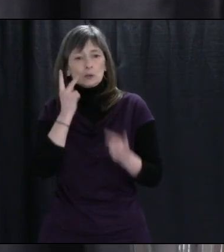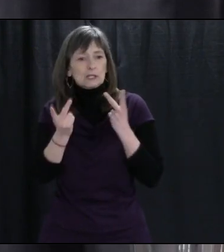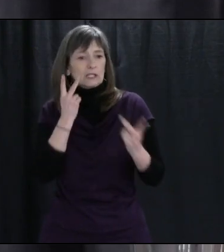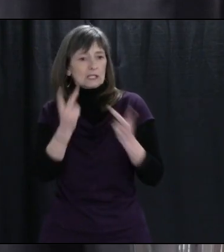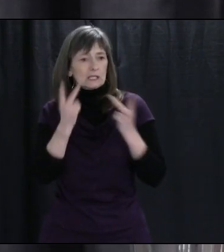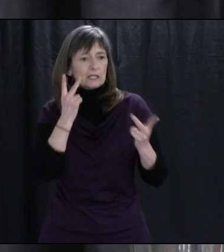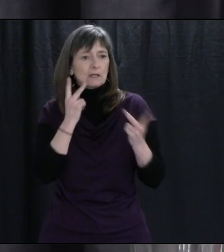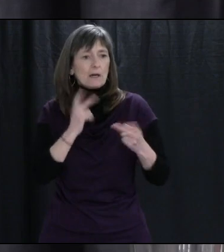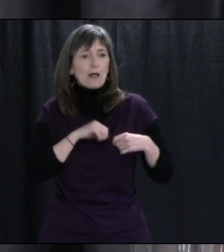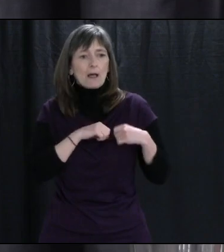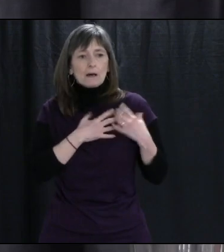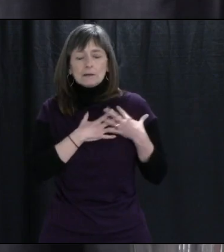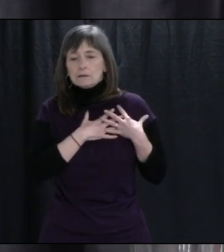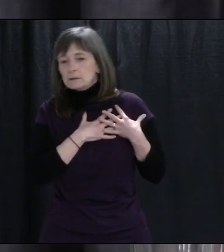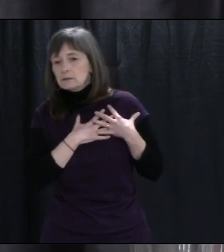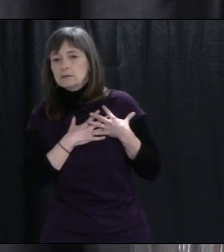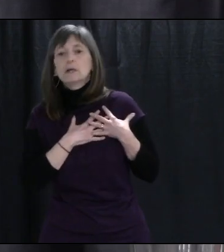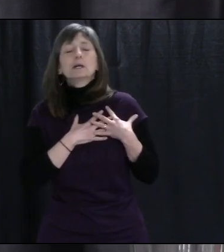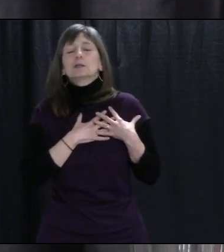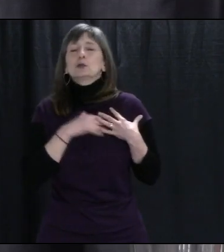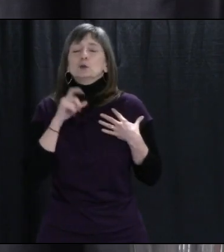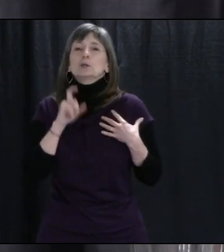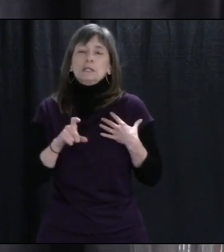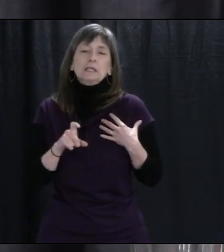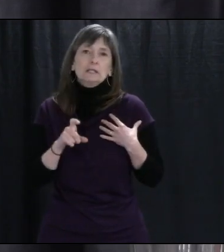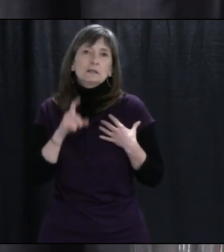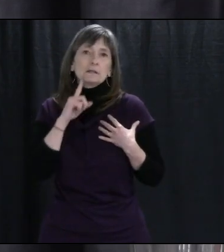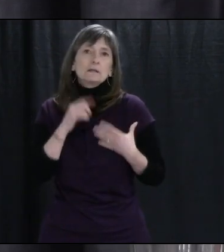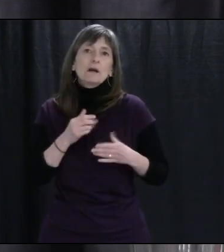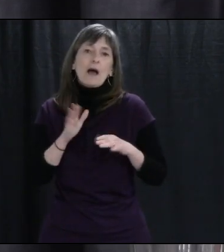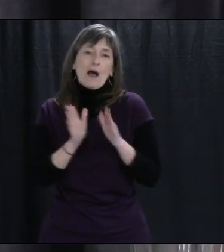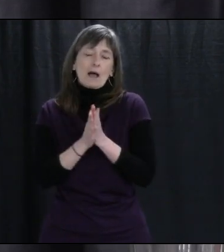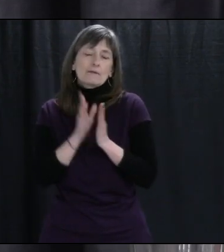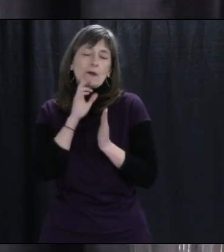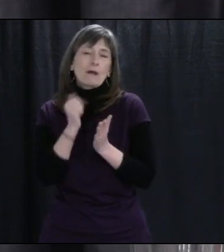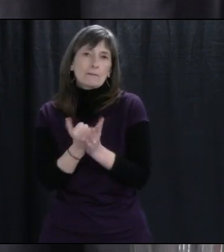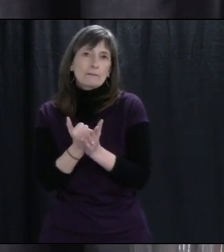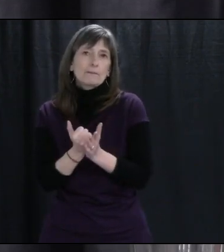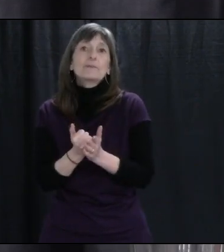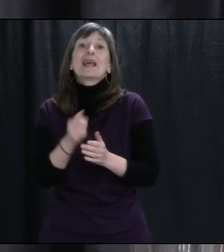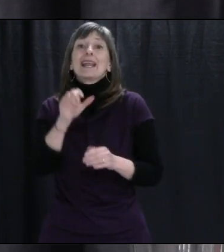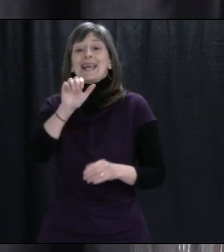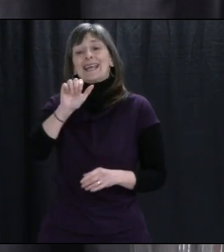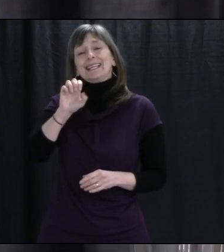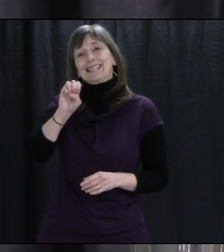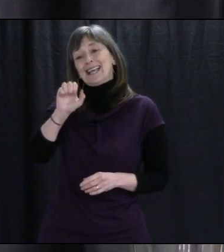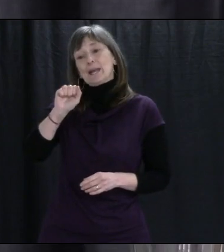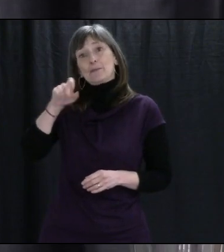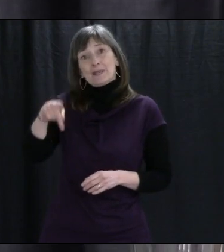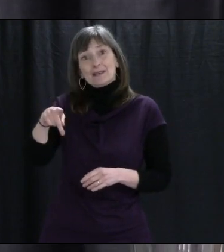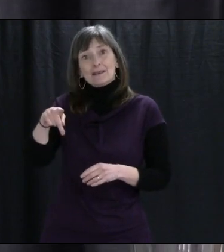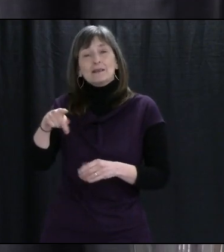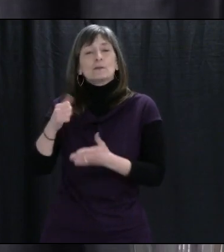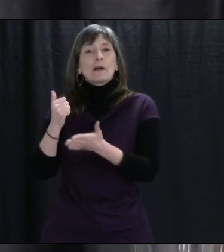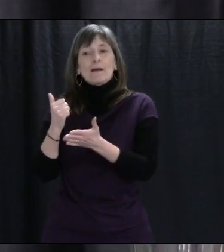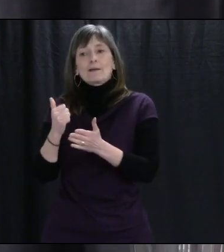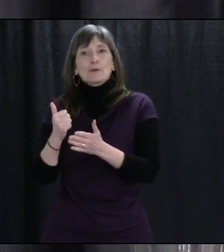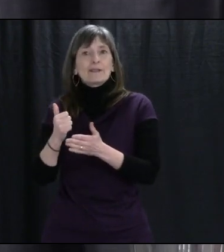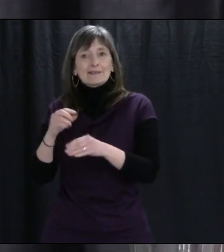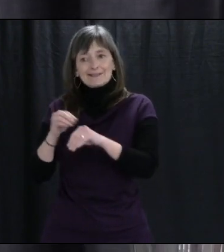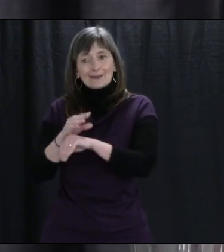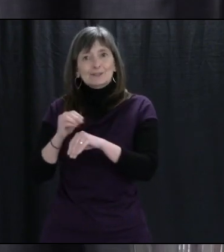vigorous employee assistance program through each of the regional health authorities, and I would encourage anybody who